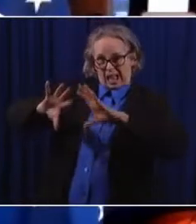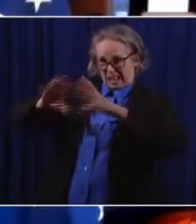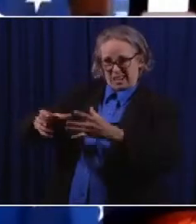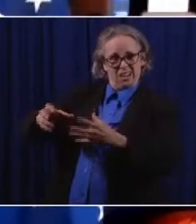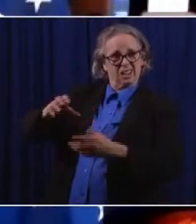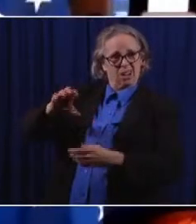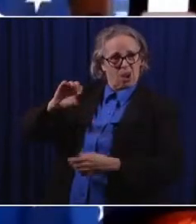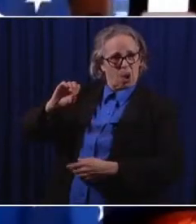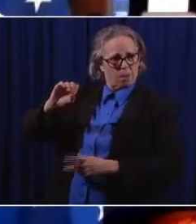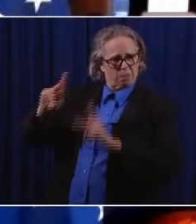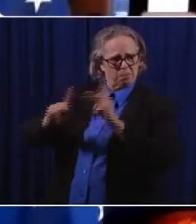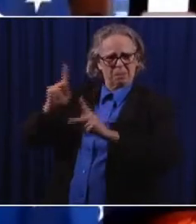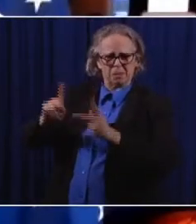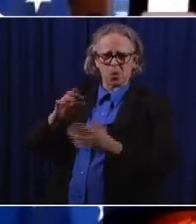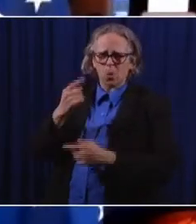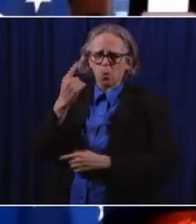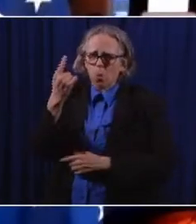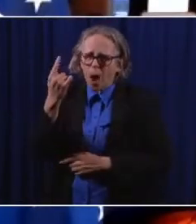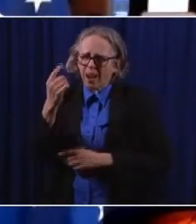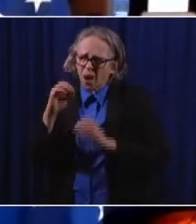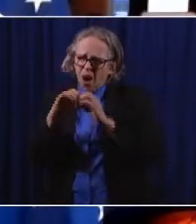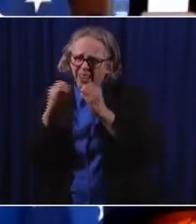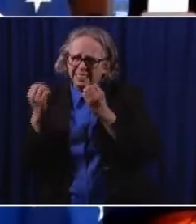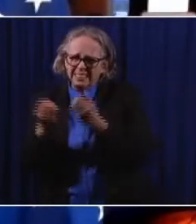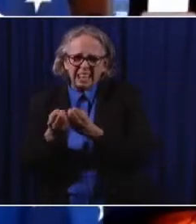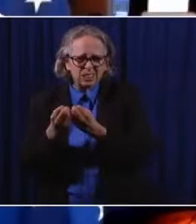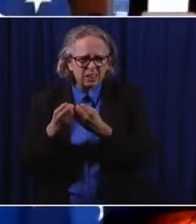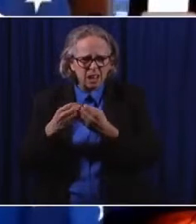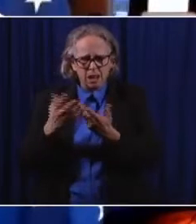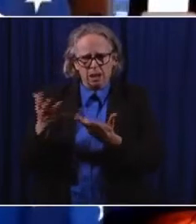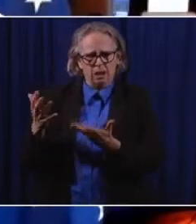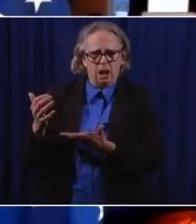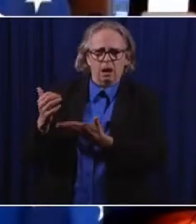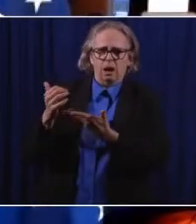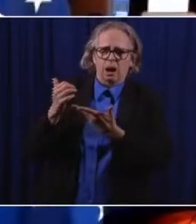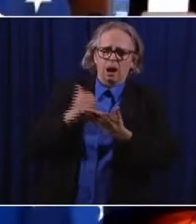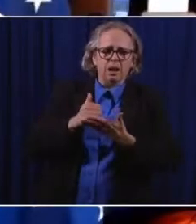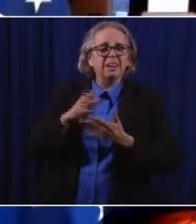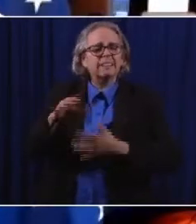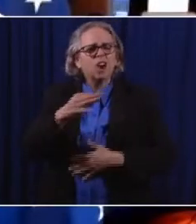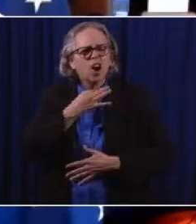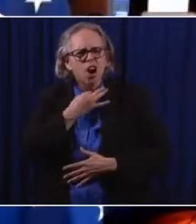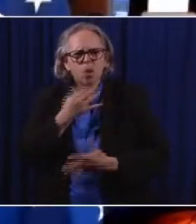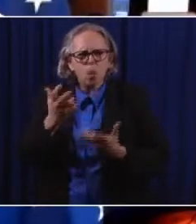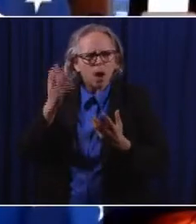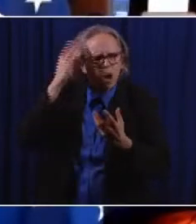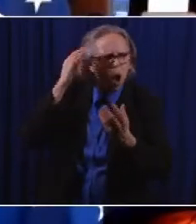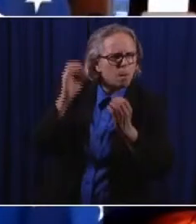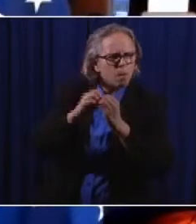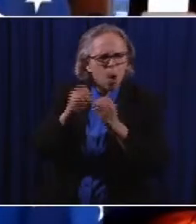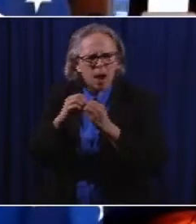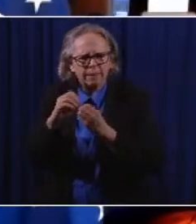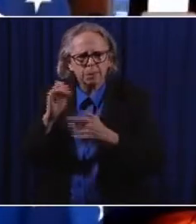help us fill this important role. If you'd like to find out more about the effort, you can go to